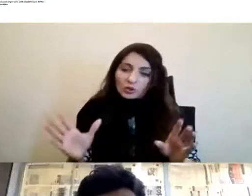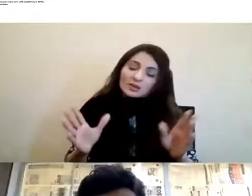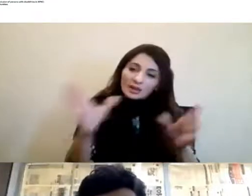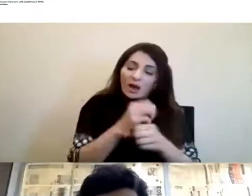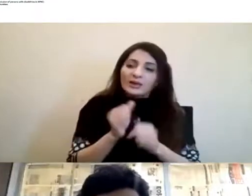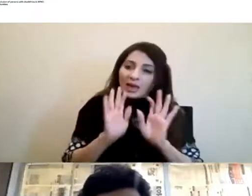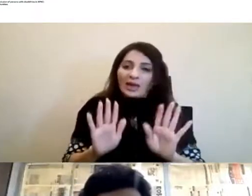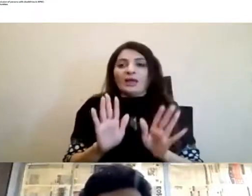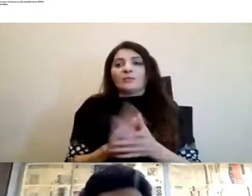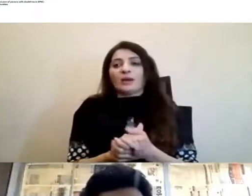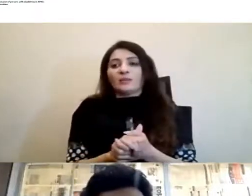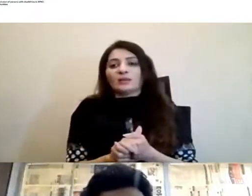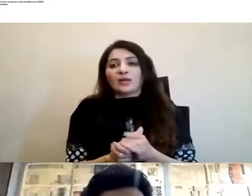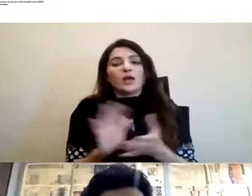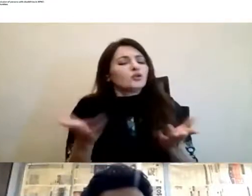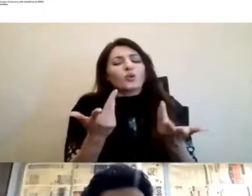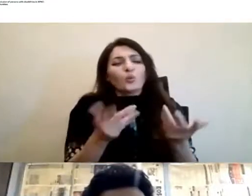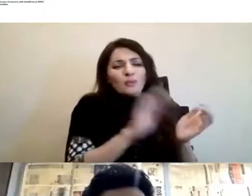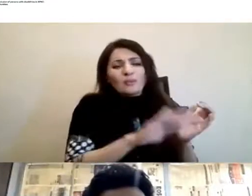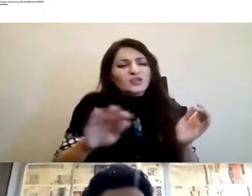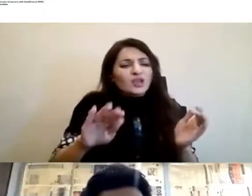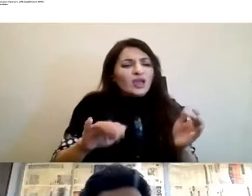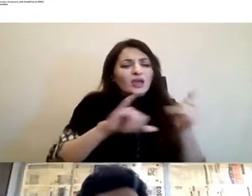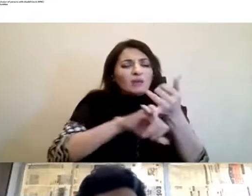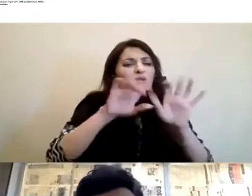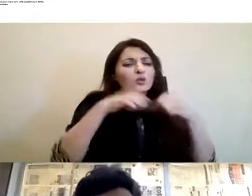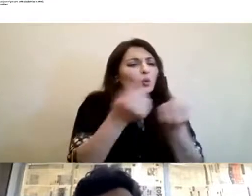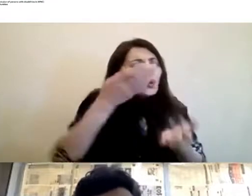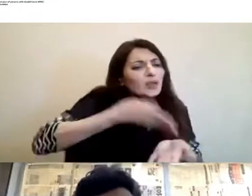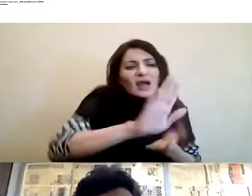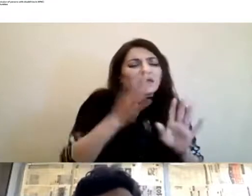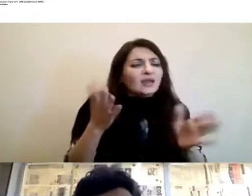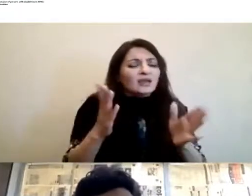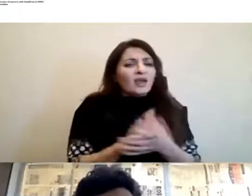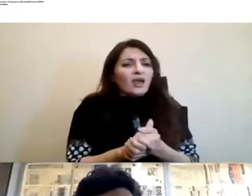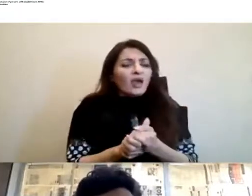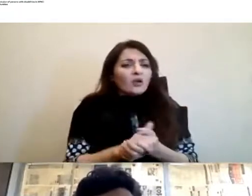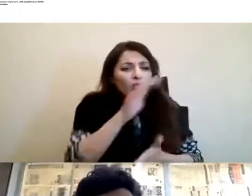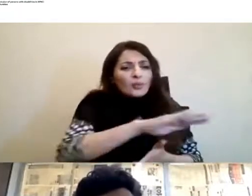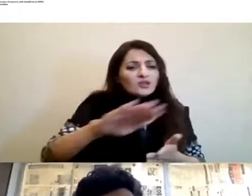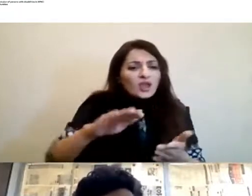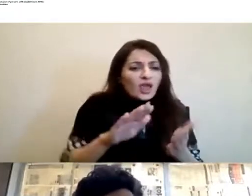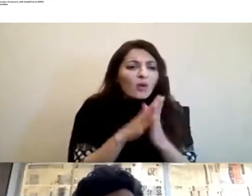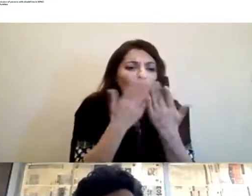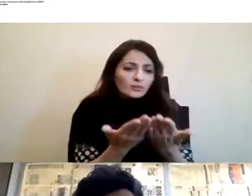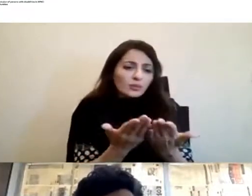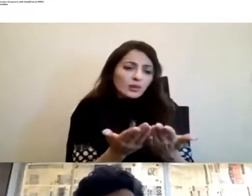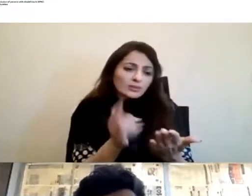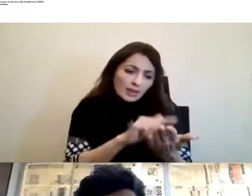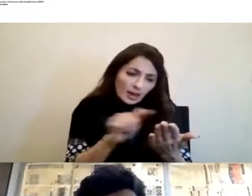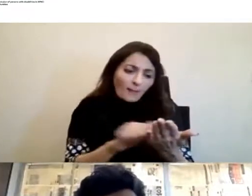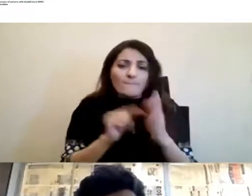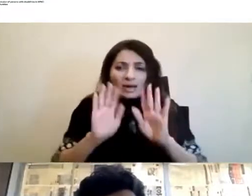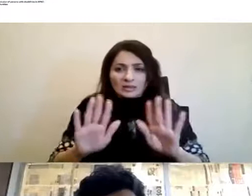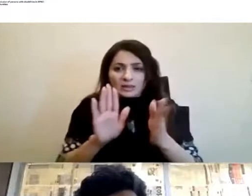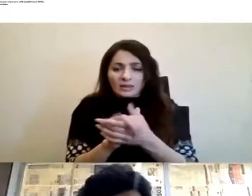never ever went to school. They can listen book, their children can read the book. I can give you one example, like